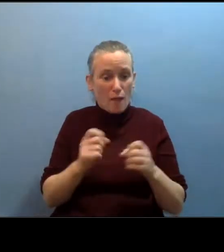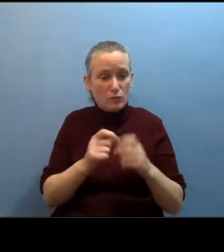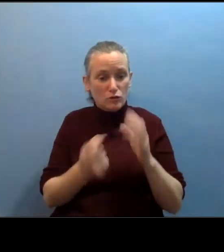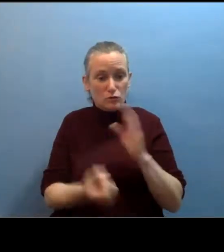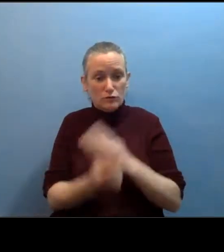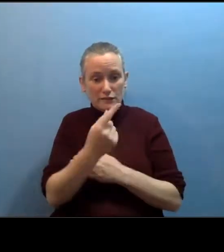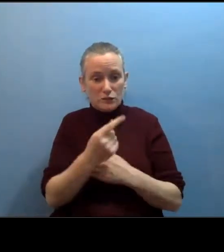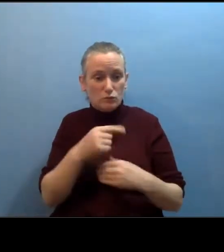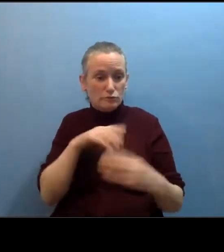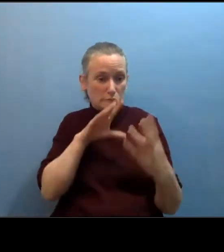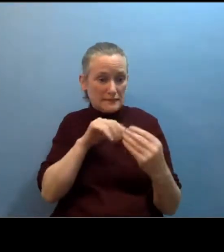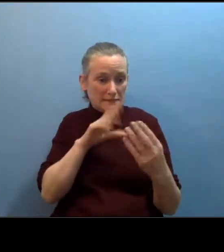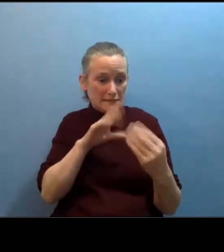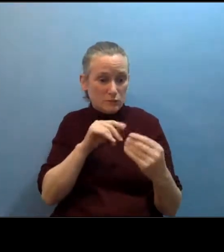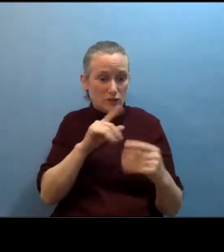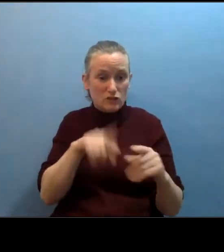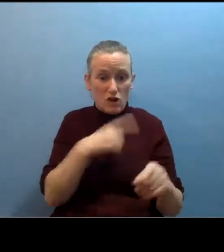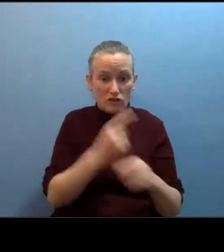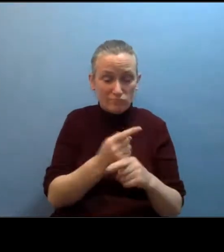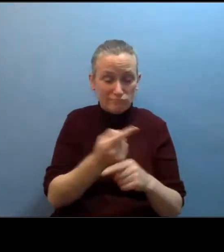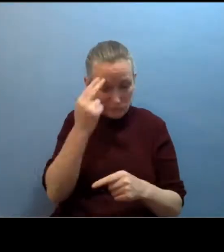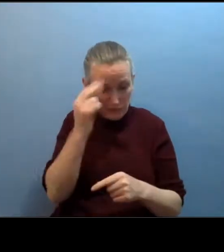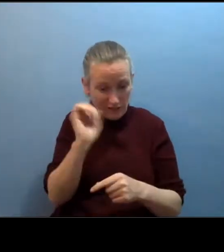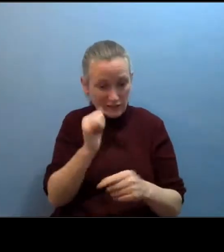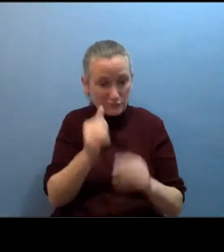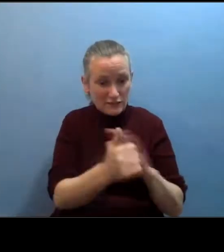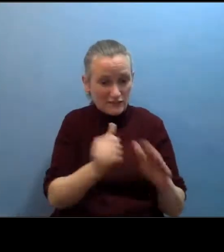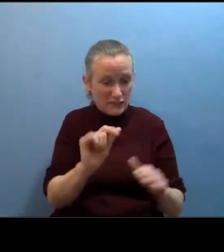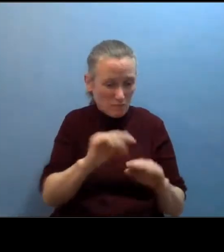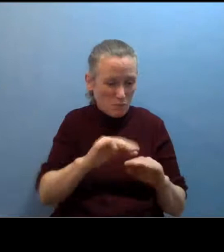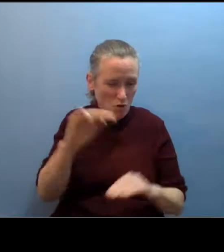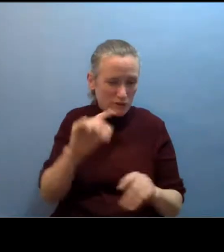and to understand their experience a little bit more as well.